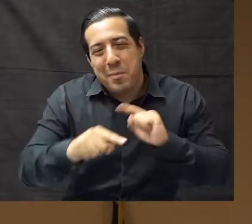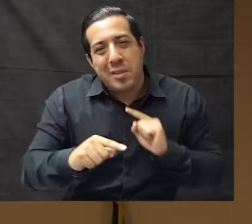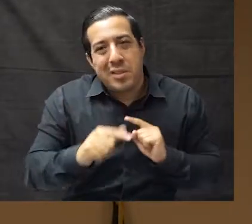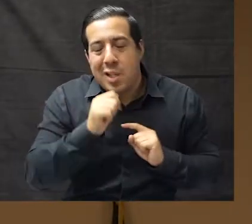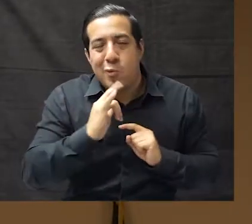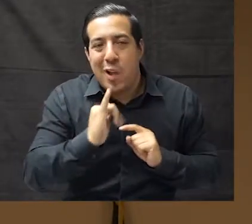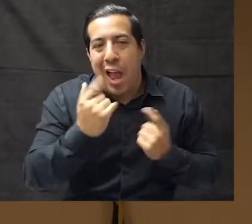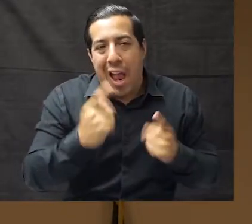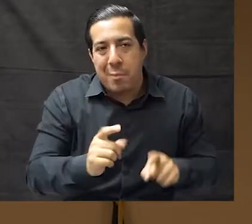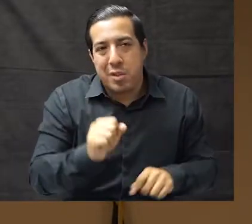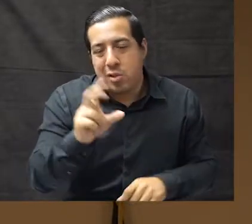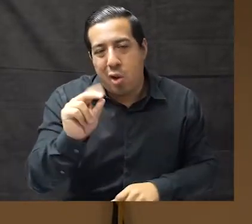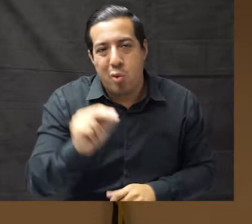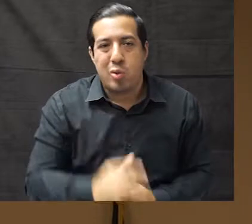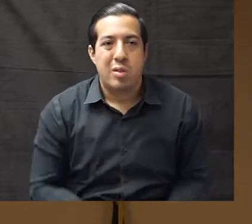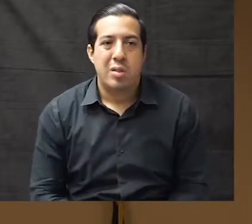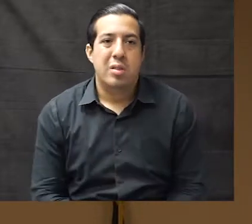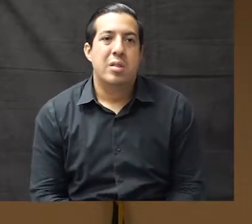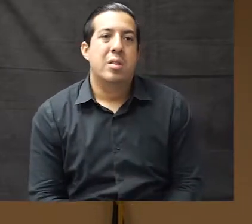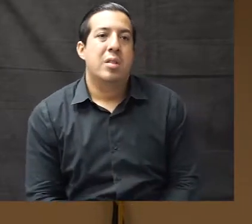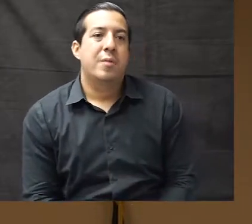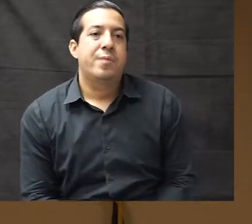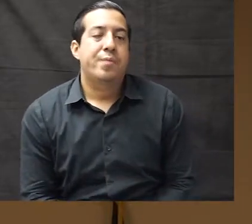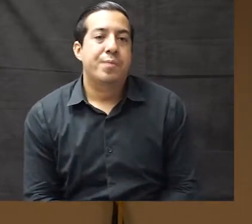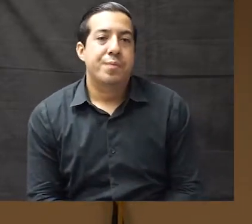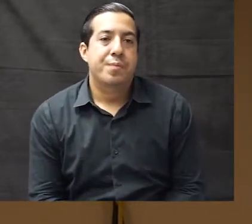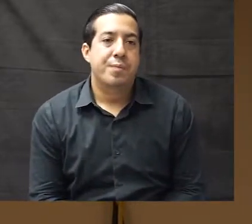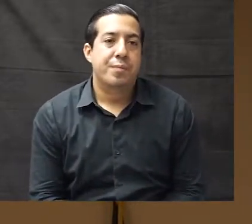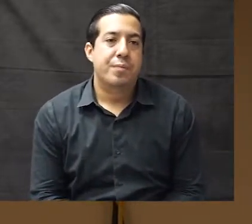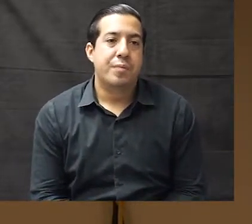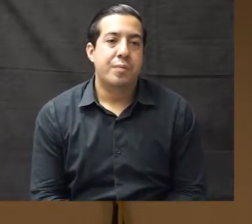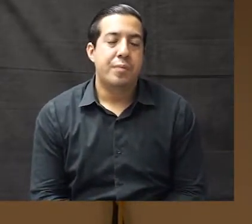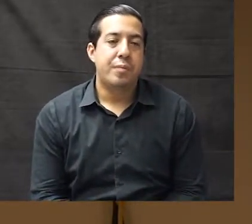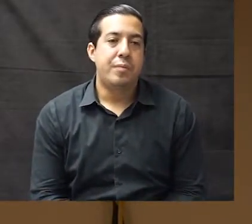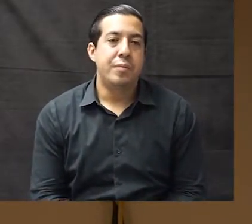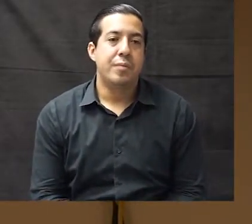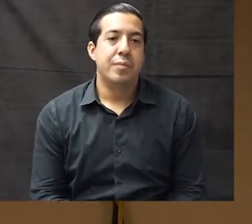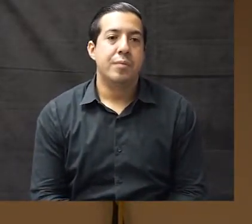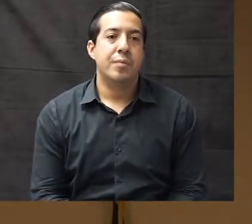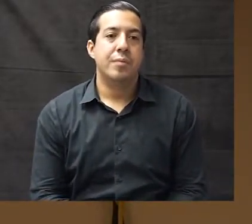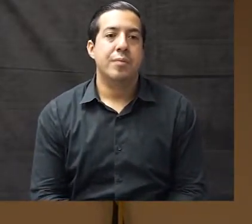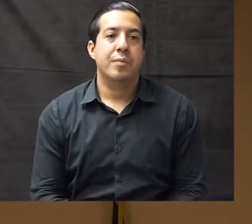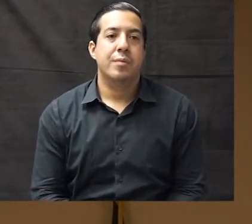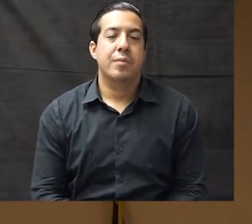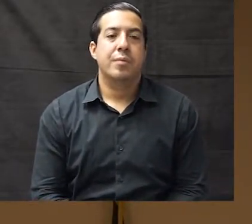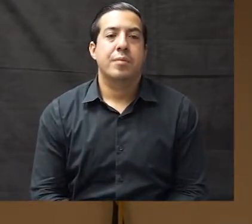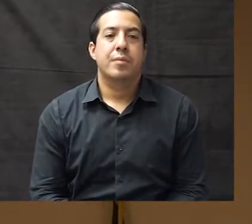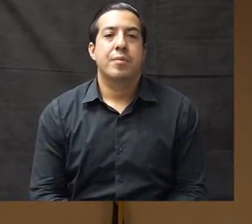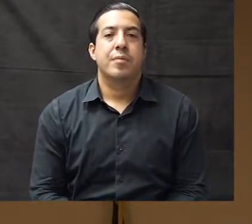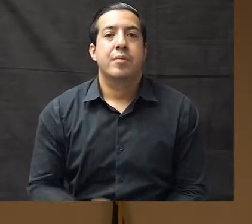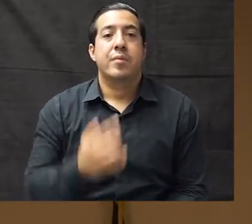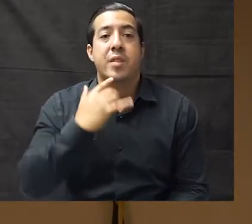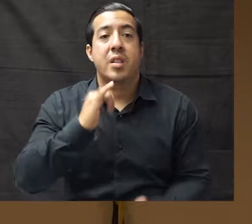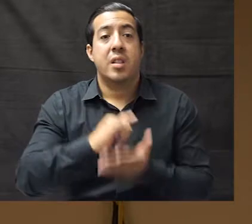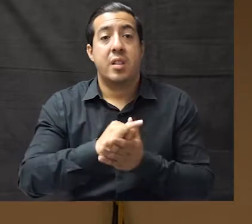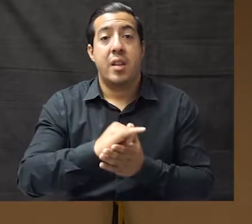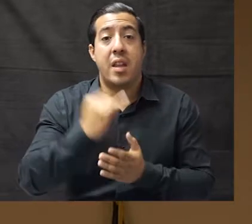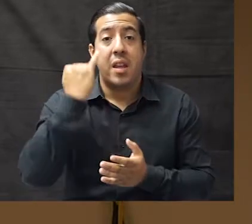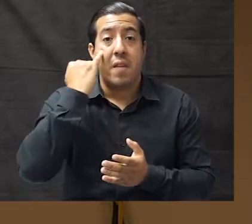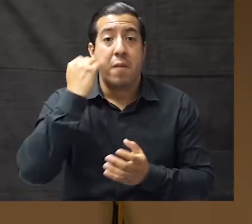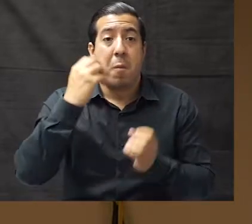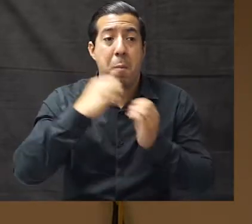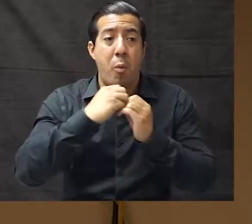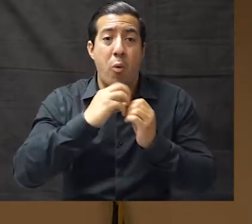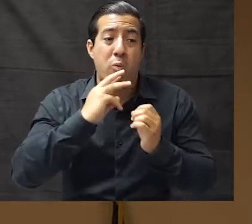The alcohol might make it a little bit more absorbent in the skin. But again, your skin's a really pretty good barrier. It takes some pretty